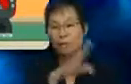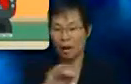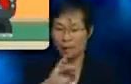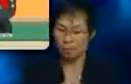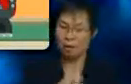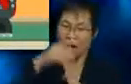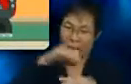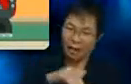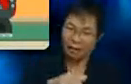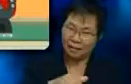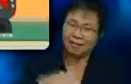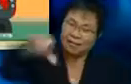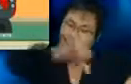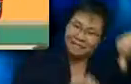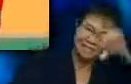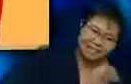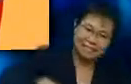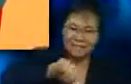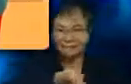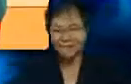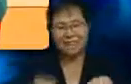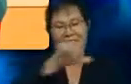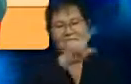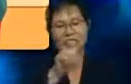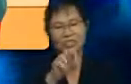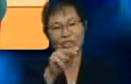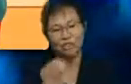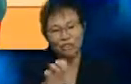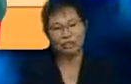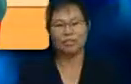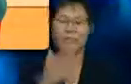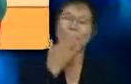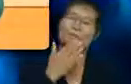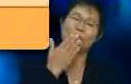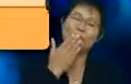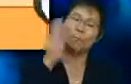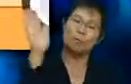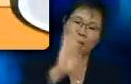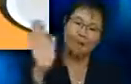at the Science Zone. Goodbye.